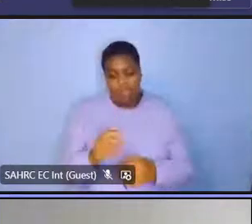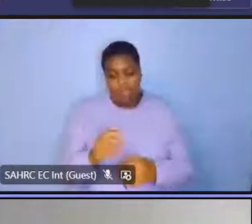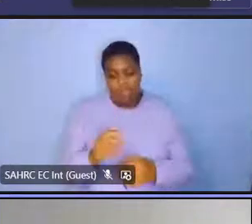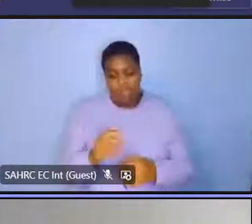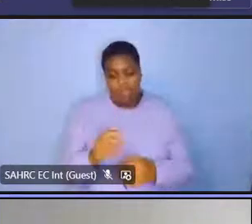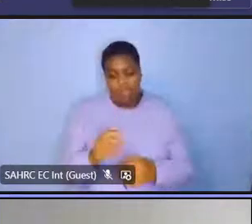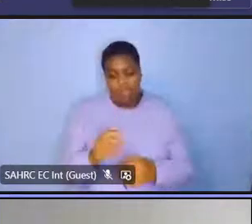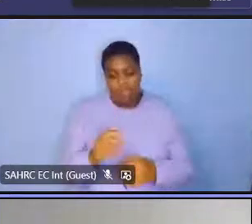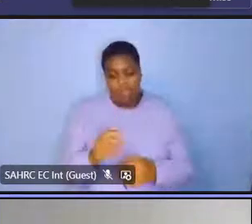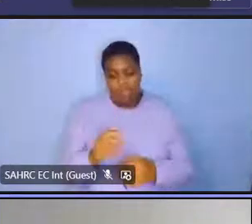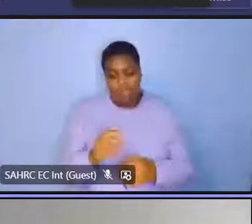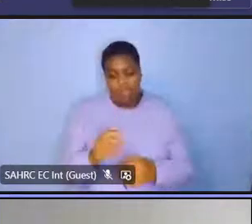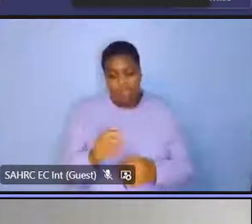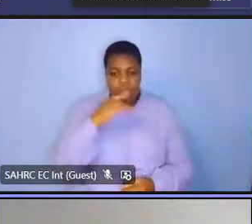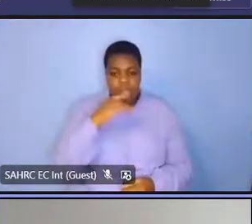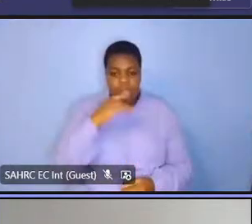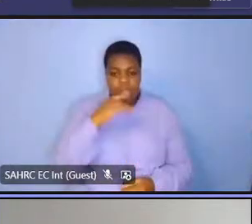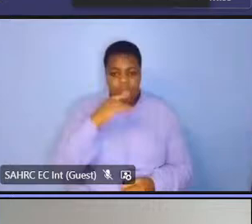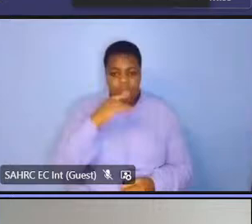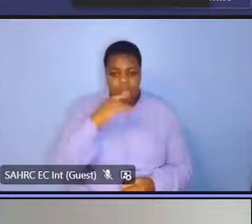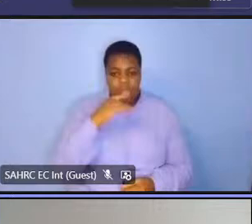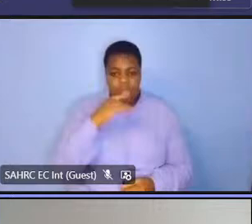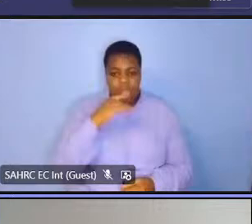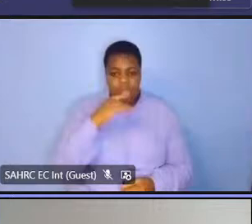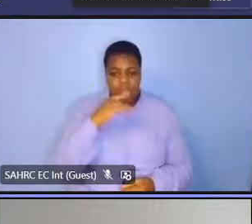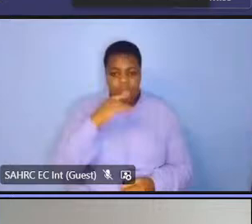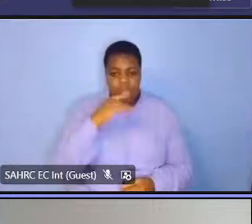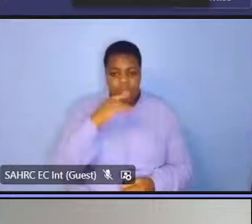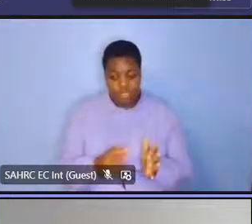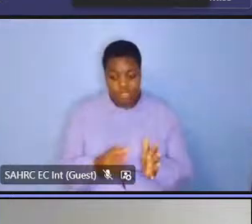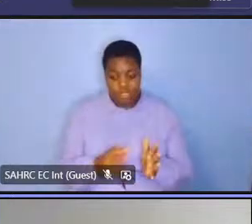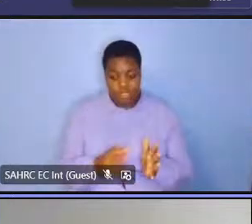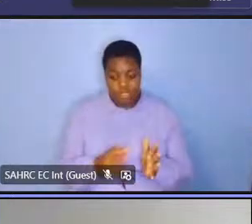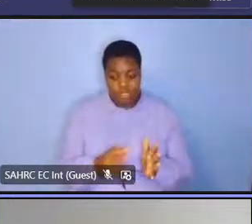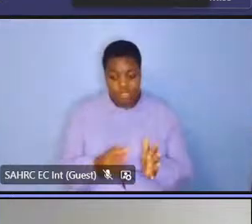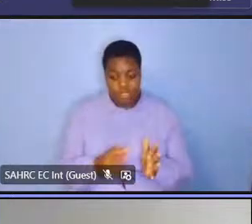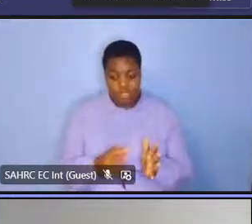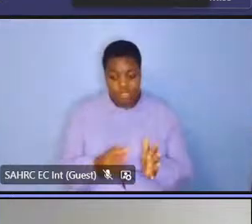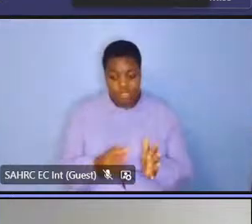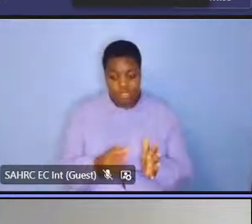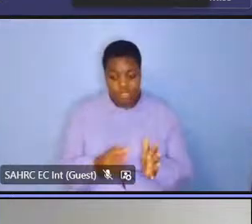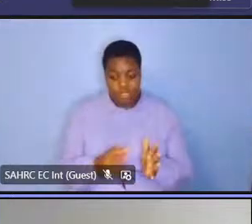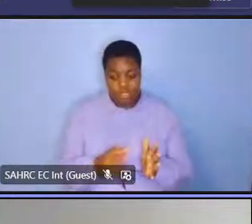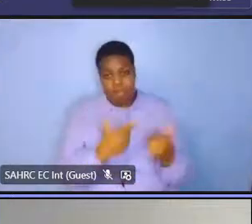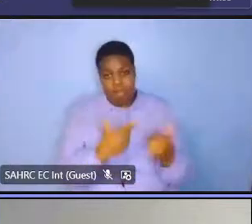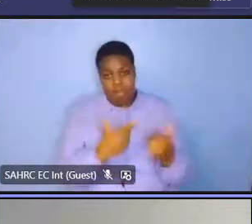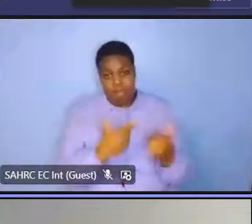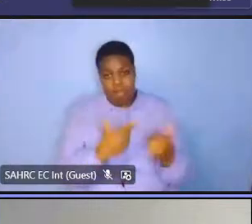what is prohibited or learners are prohibited from doing. Is it material and substantial